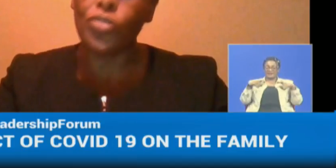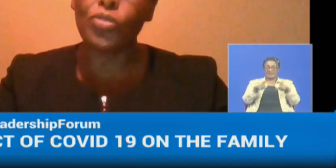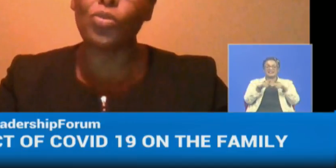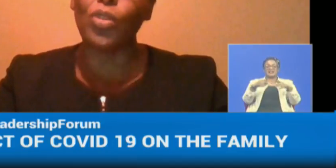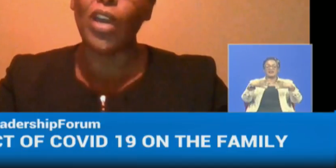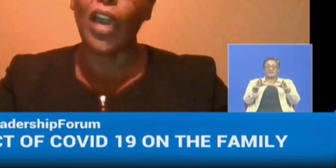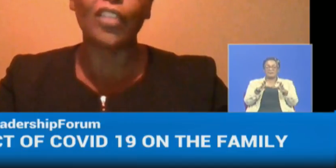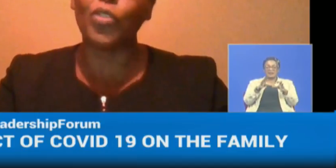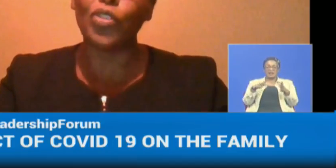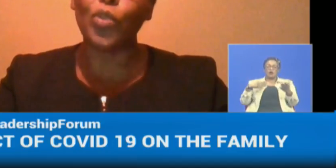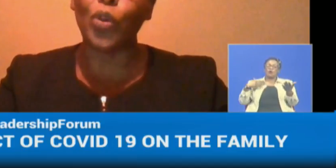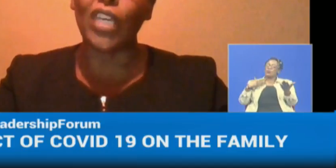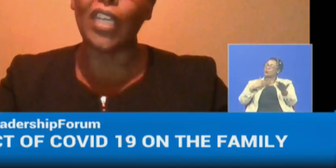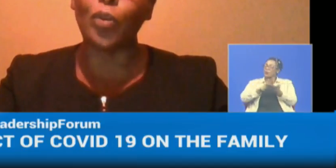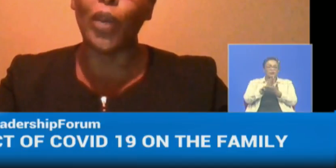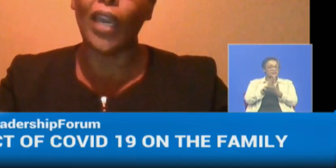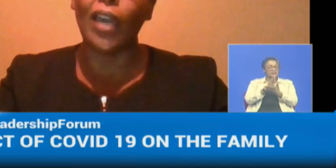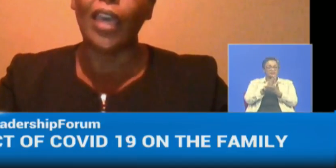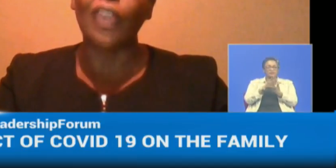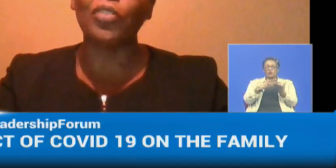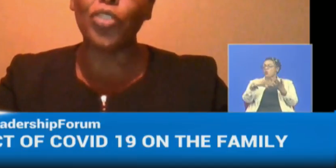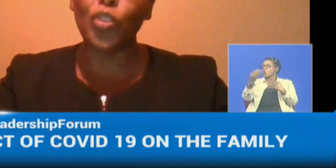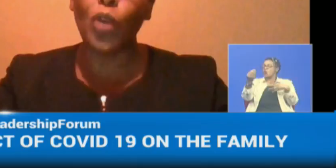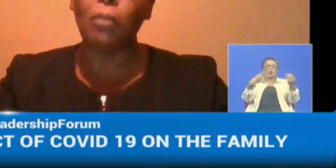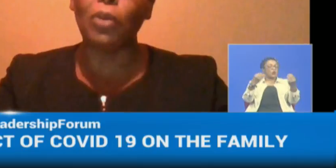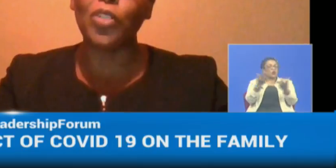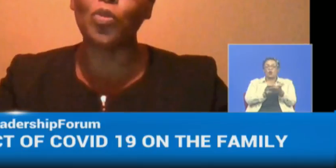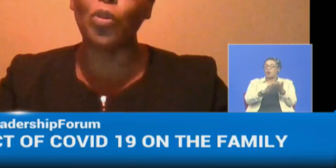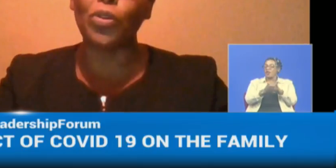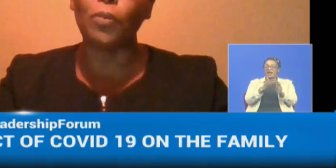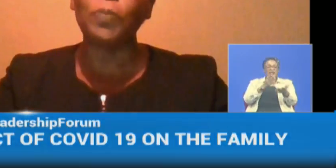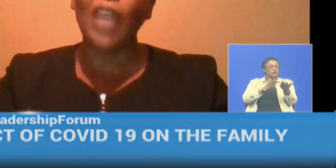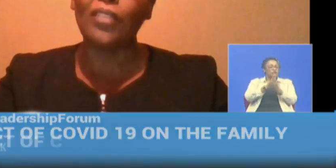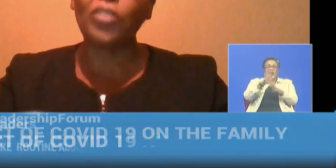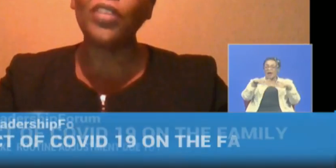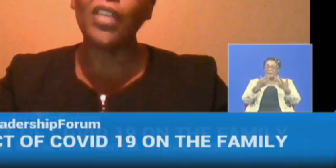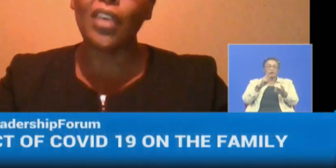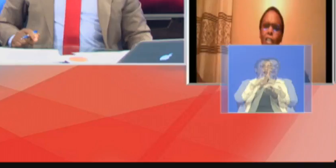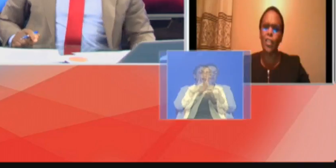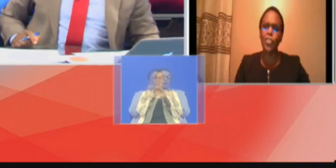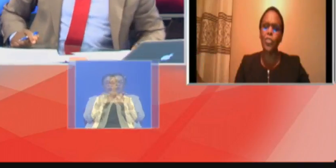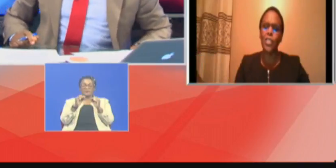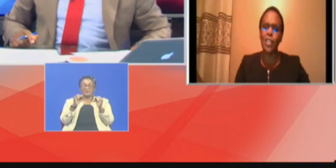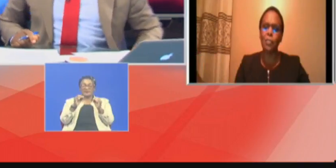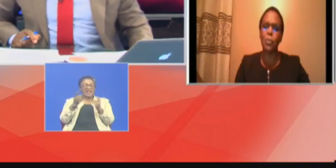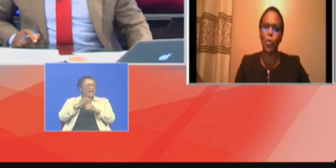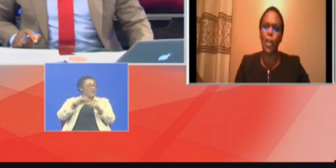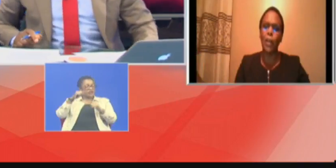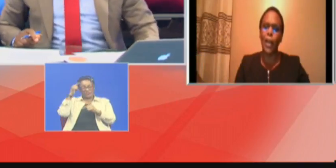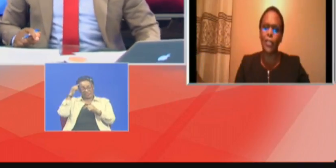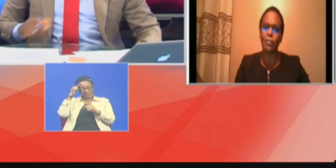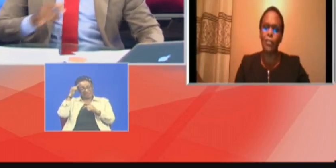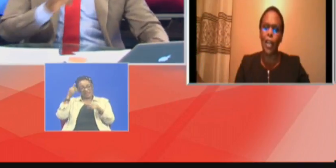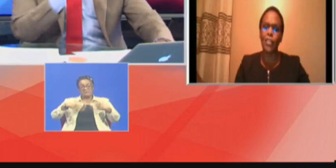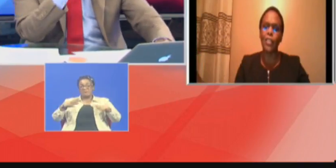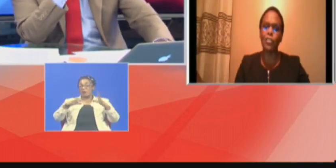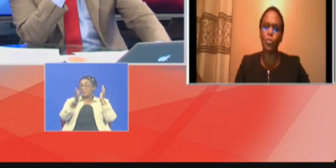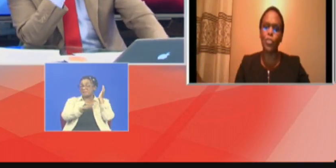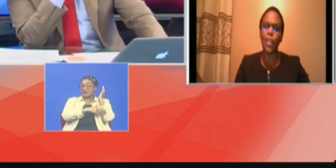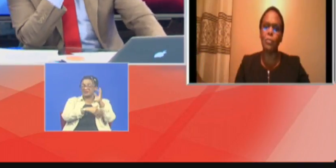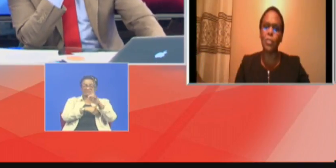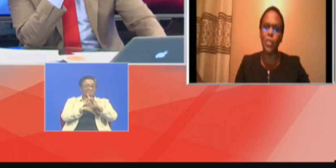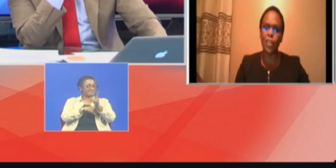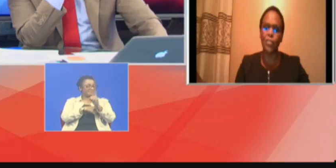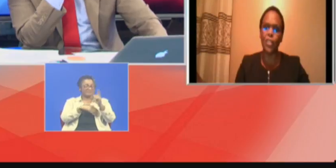all through, and you're not going anywhere, and you're not sure about tomorrow? Thank you. I don't think the issue is that the people are bad, yes, and that the children